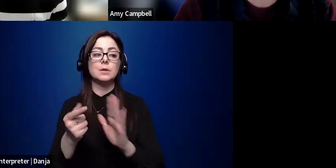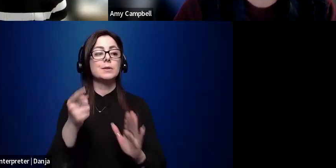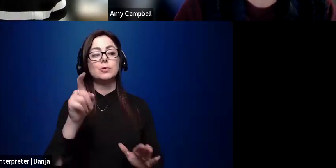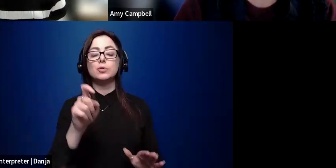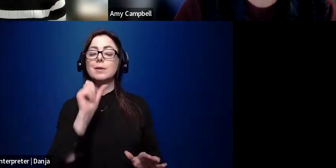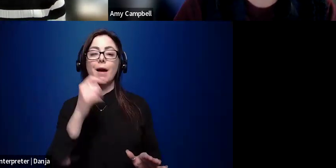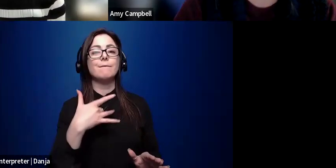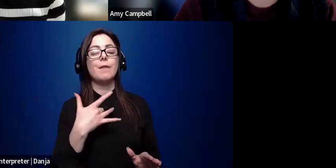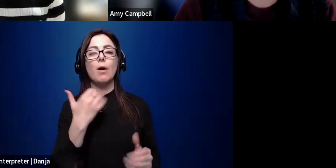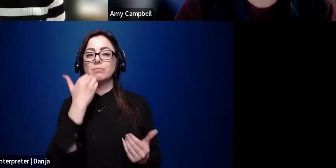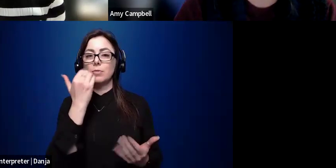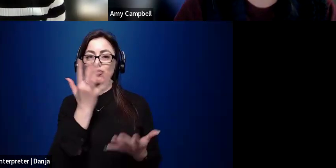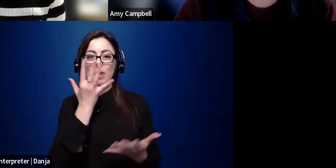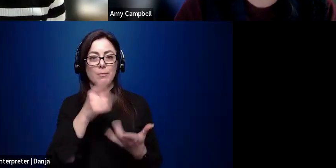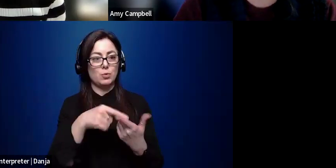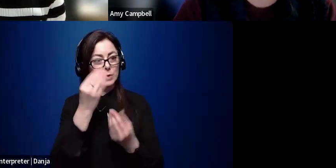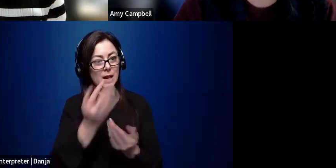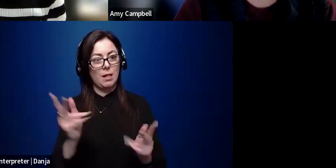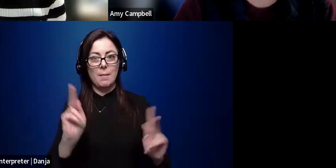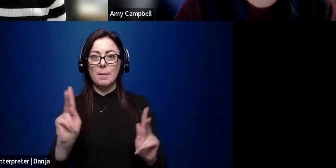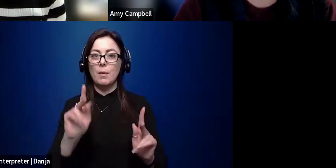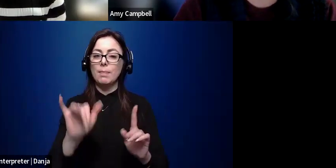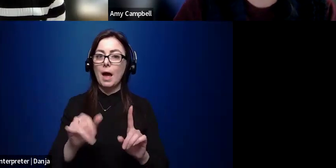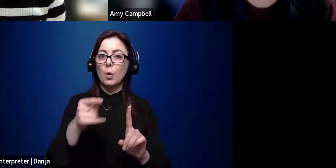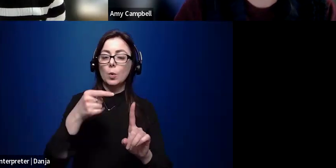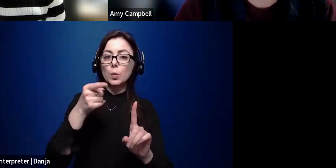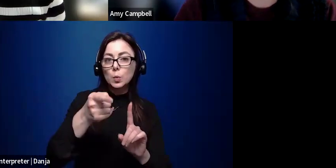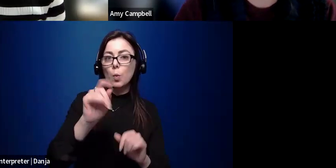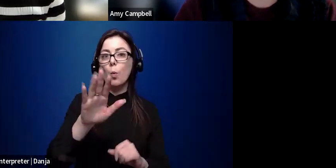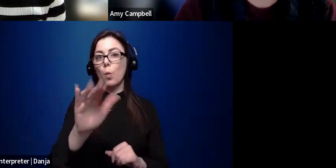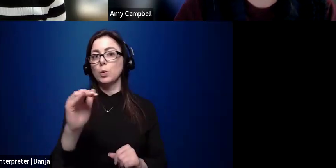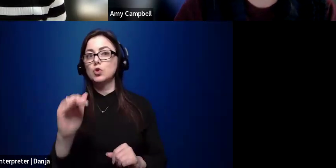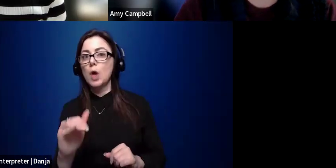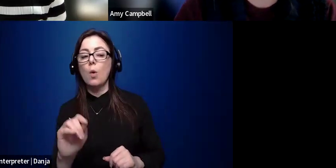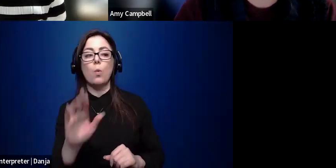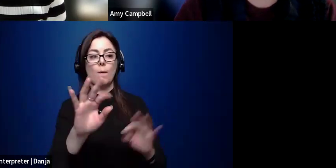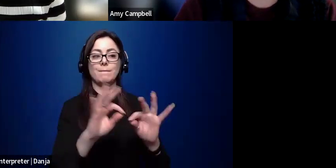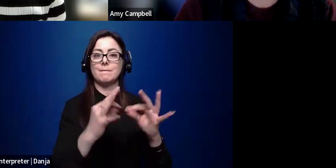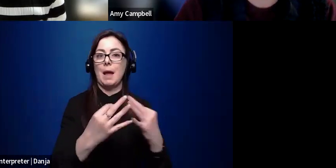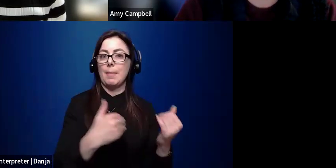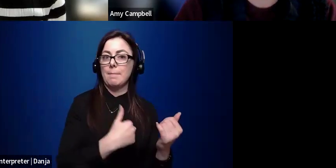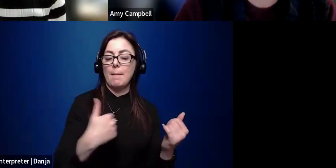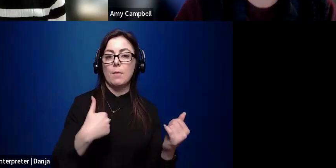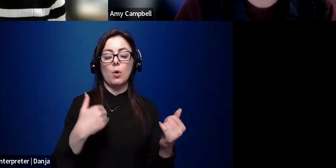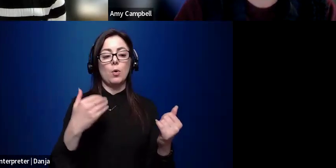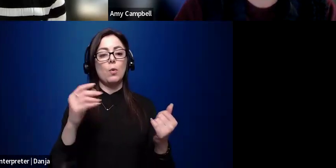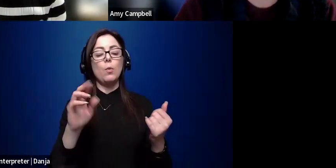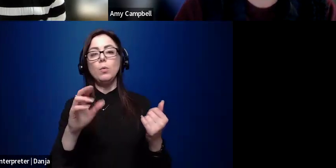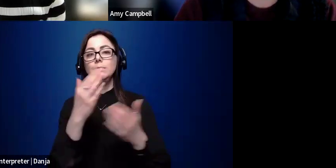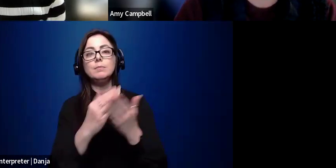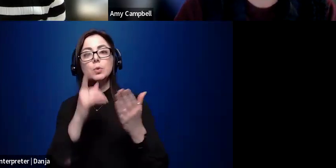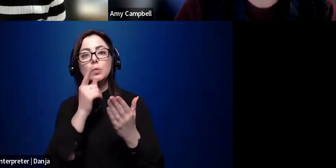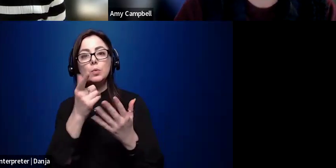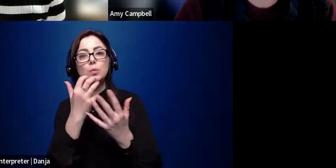ashamed to tell anyone that you or your child or your family member or your loved one is